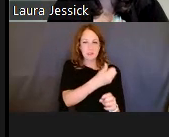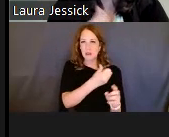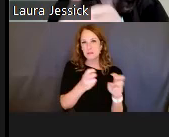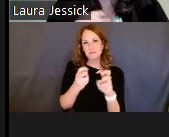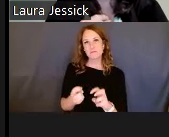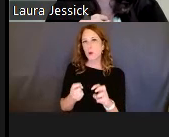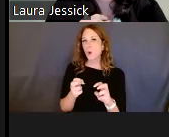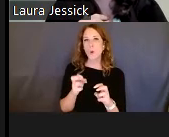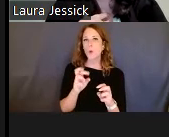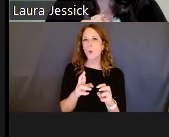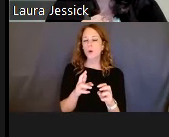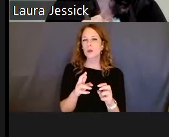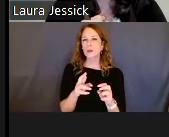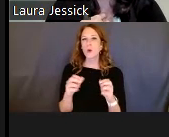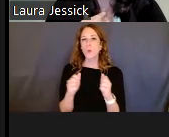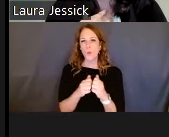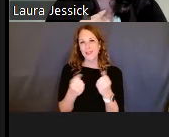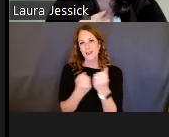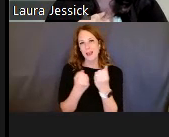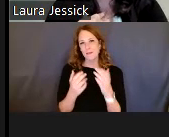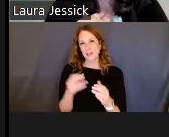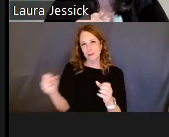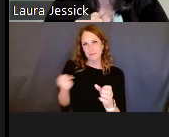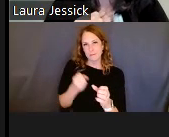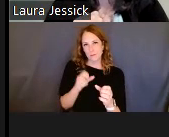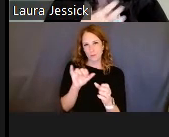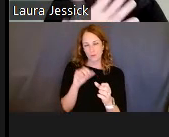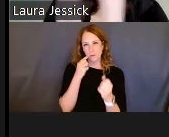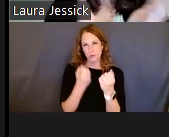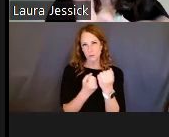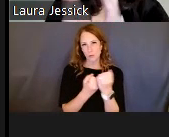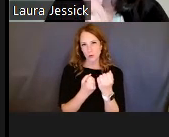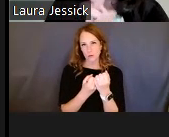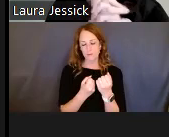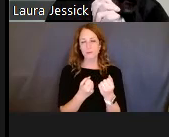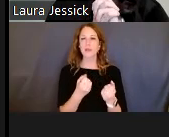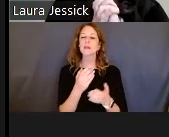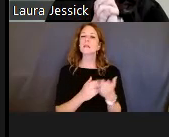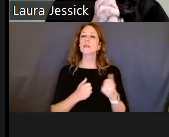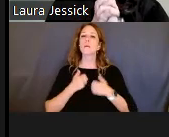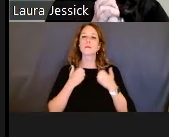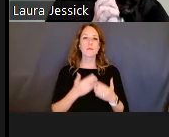meet with law enforcement with an advocate present as support. We've had survivors choose both.